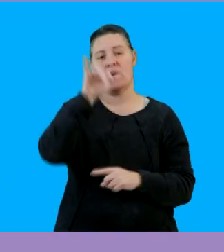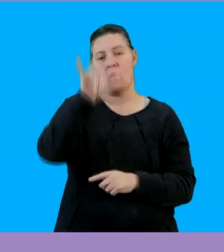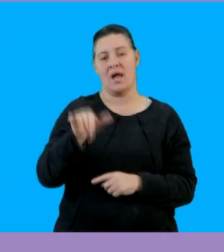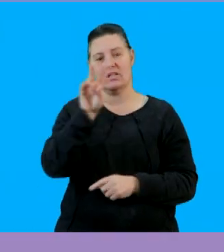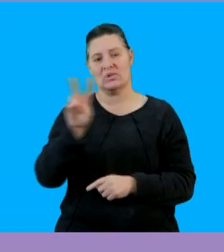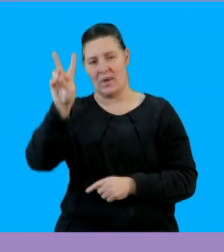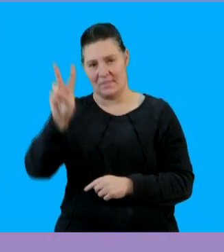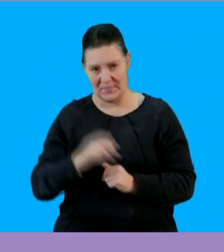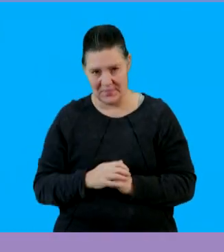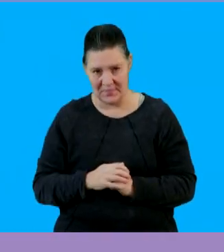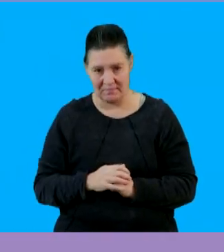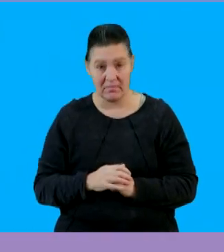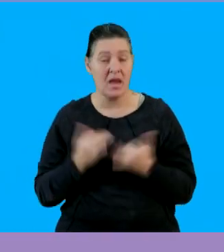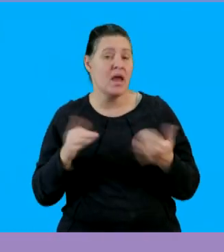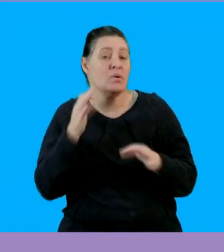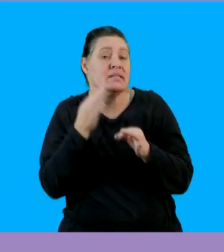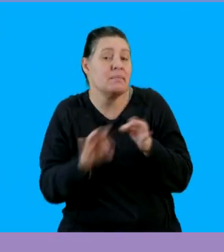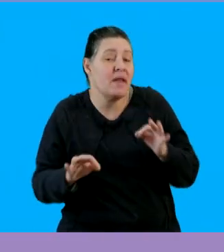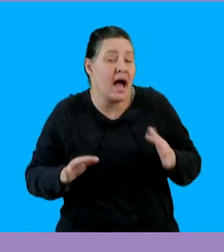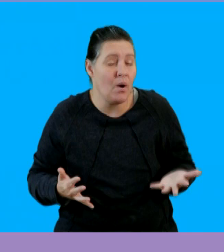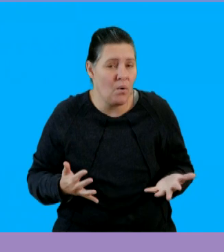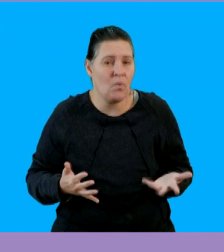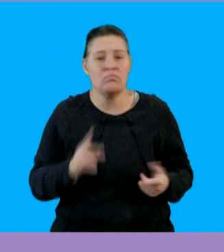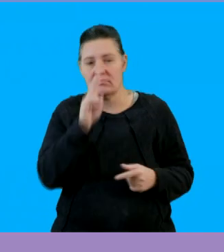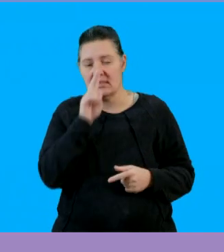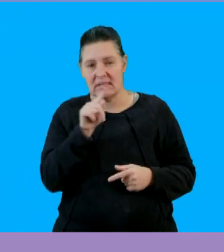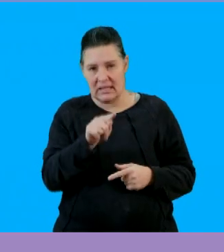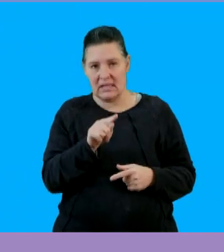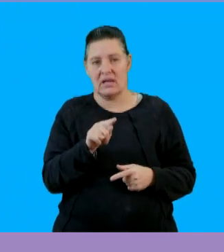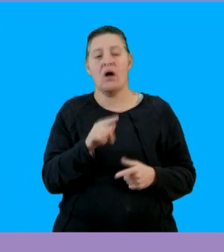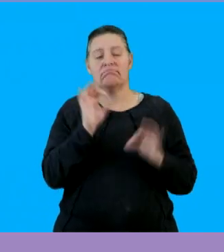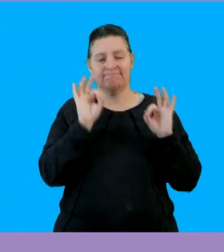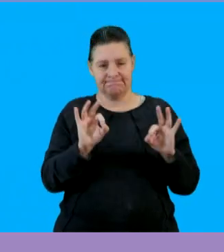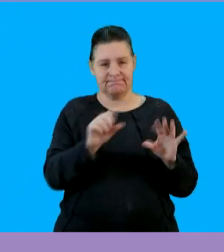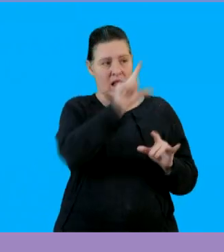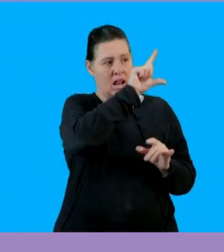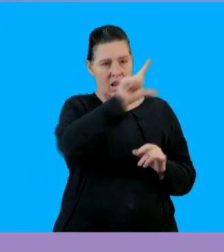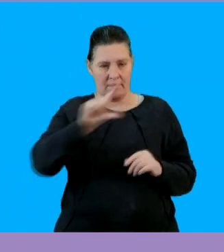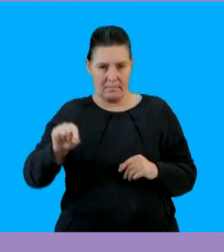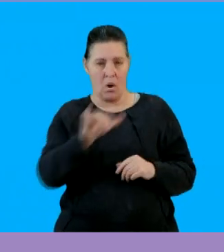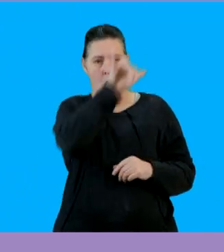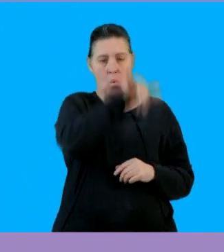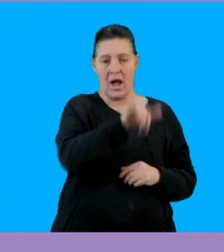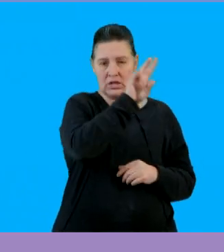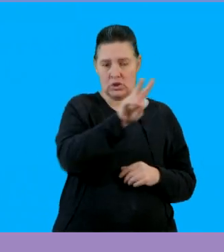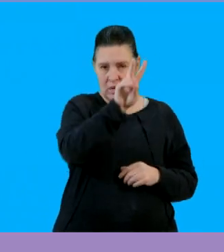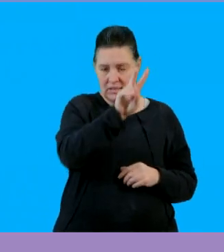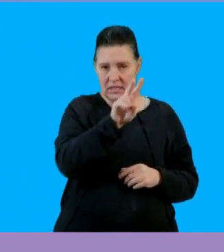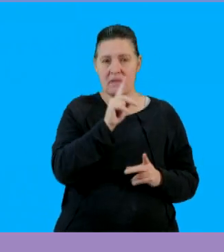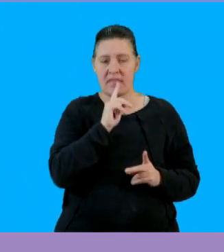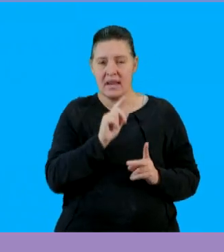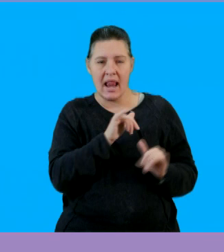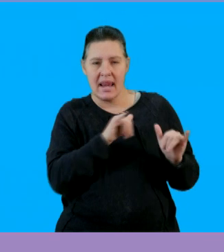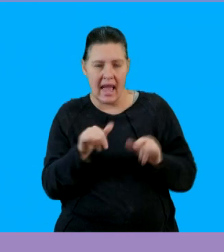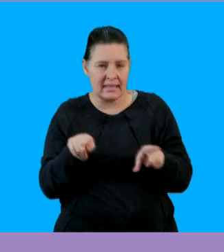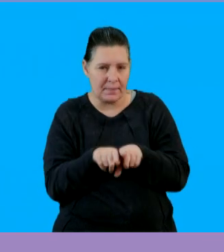is a y squared. How are we going to simplify this? Firstly, let's write it in the correct order, that is y squared.